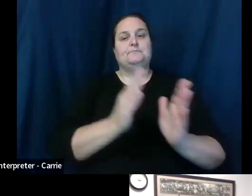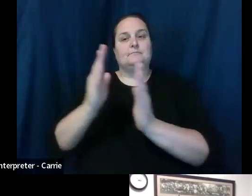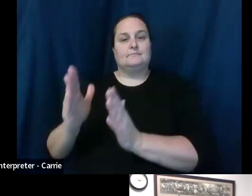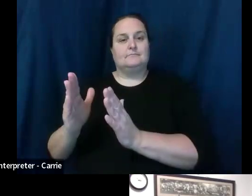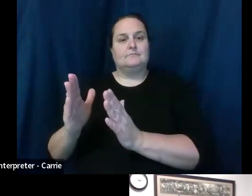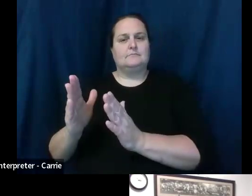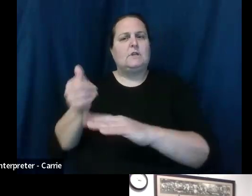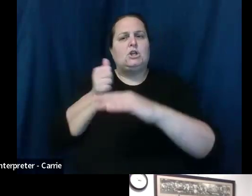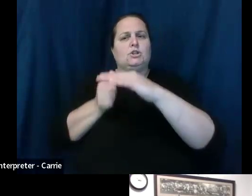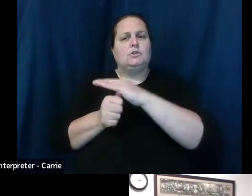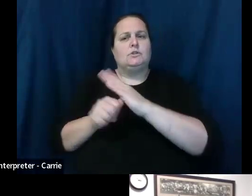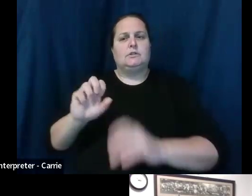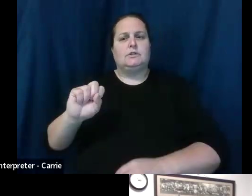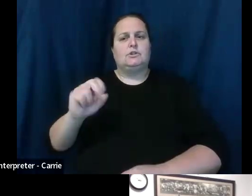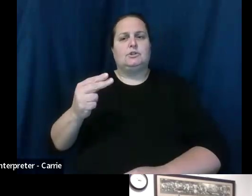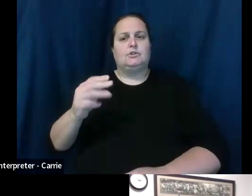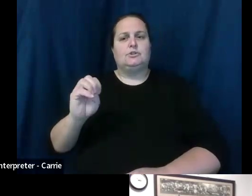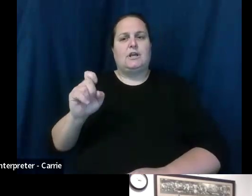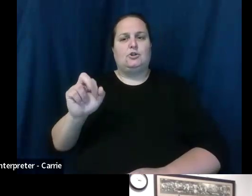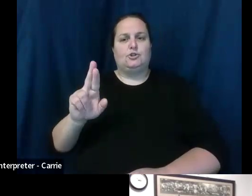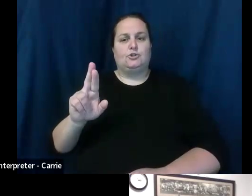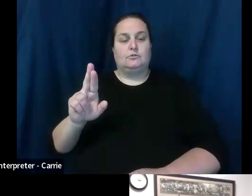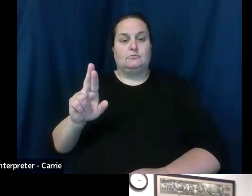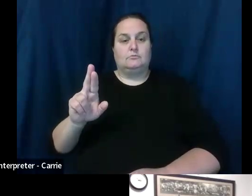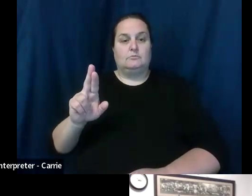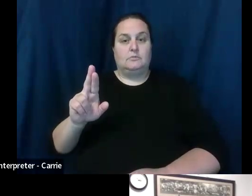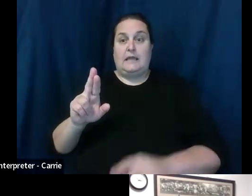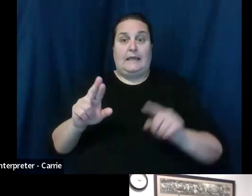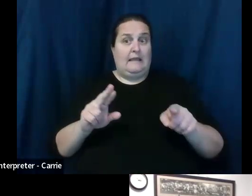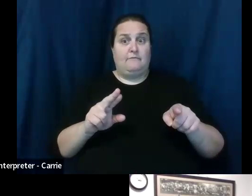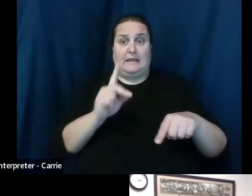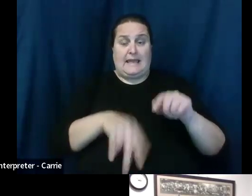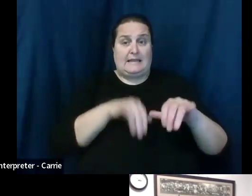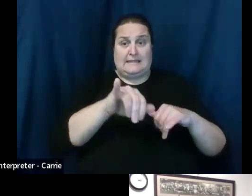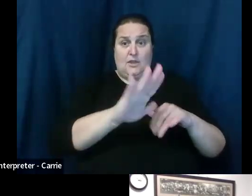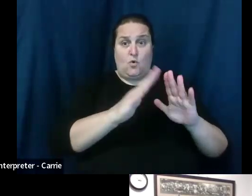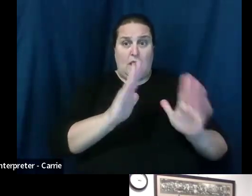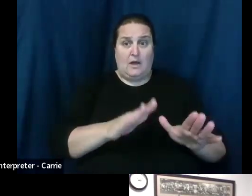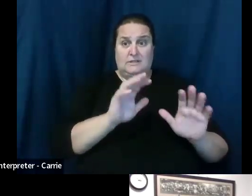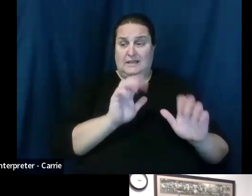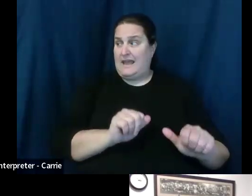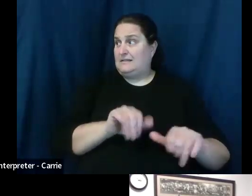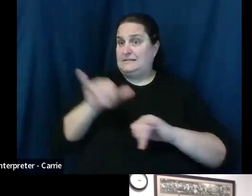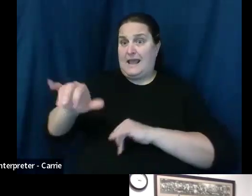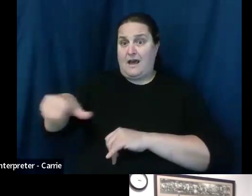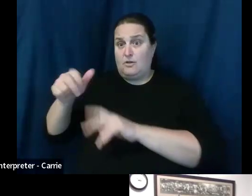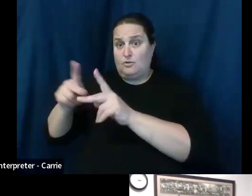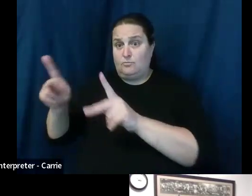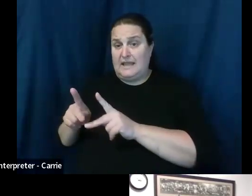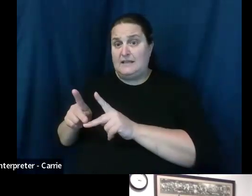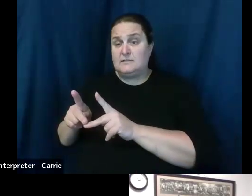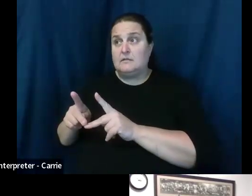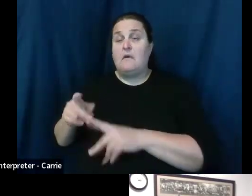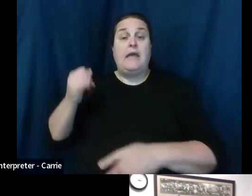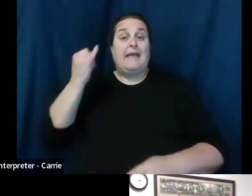want to consider sheltering. Can you stay somewhere else? Can you stay within your home for those 3 days